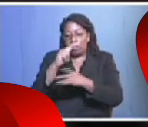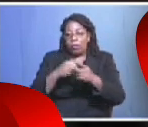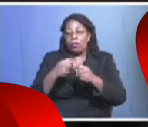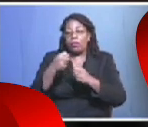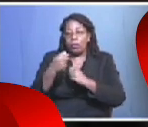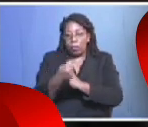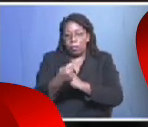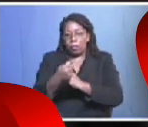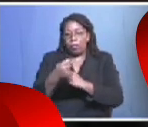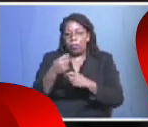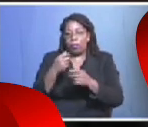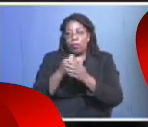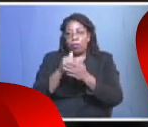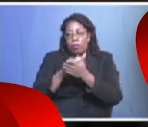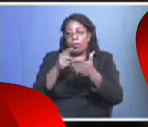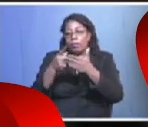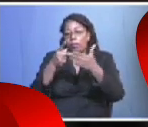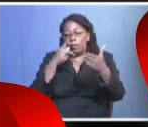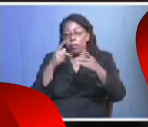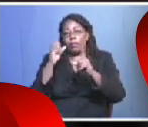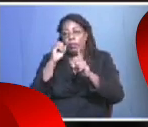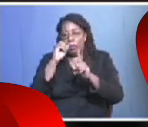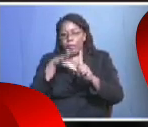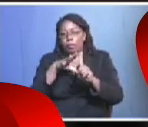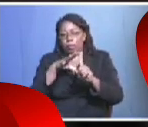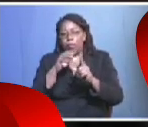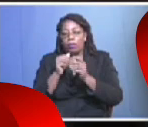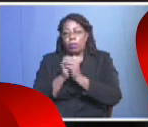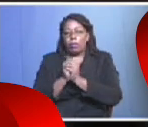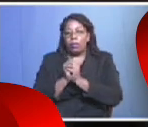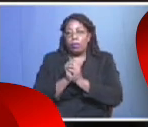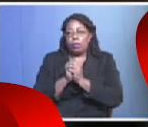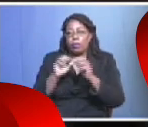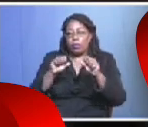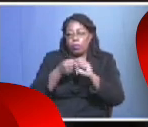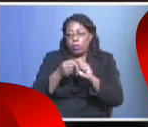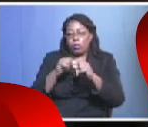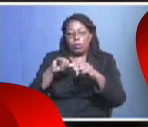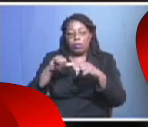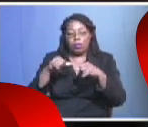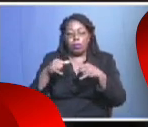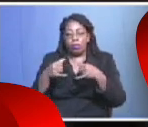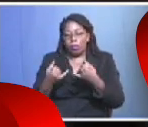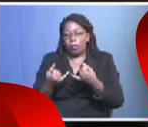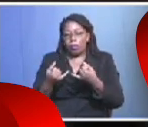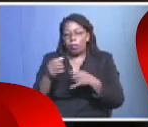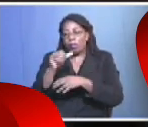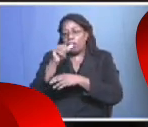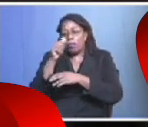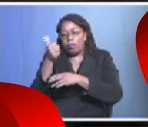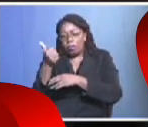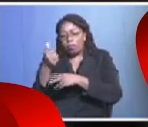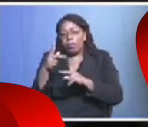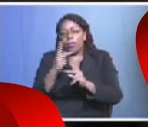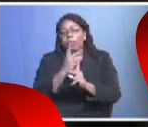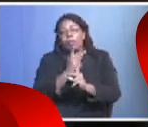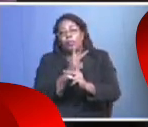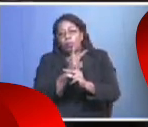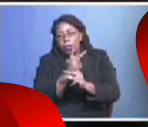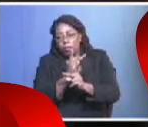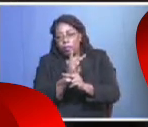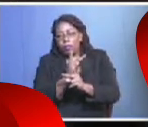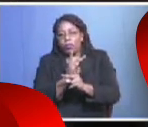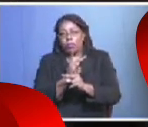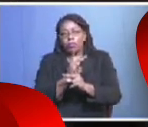PrEP, pre-exposure prophylaxis. And it's just another form of prevention, the